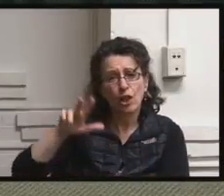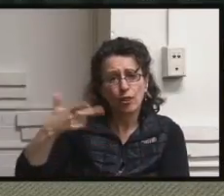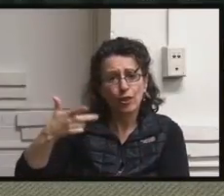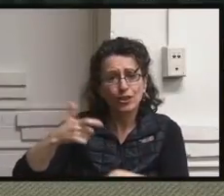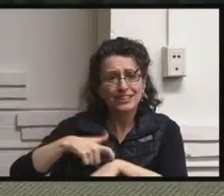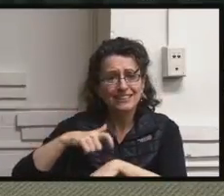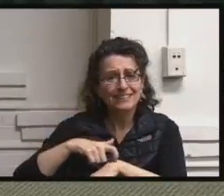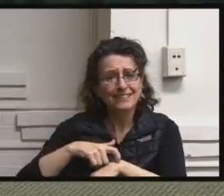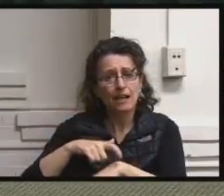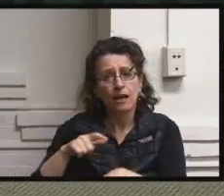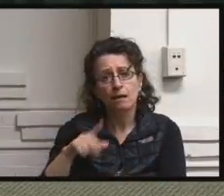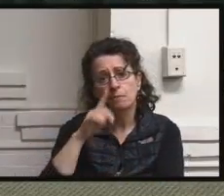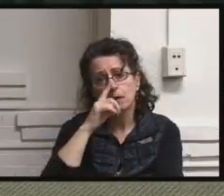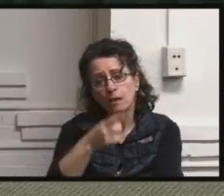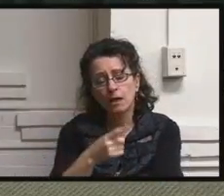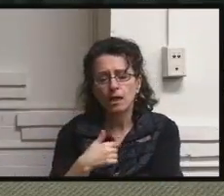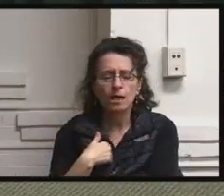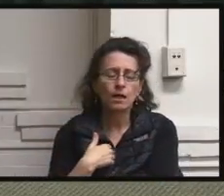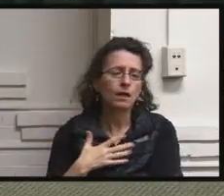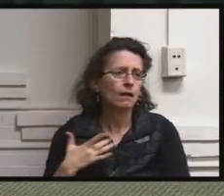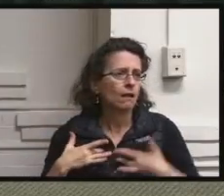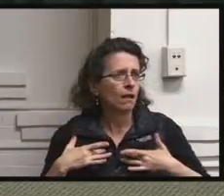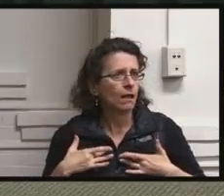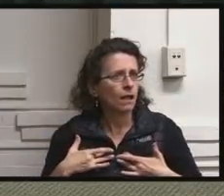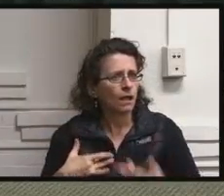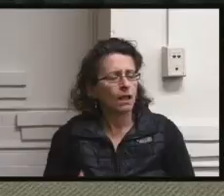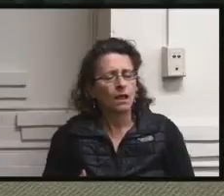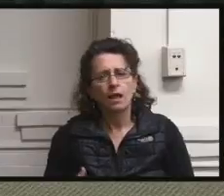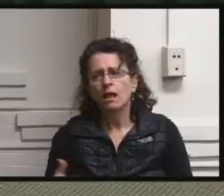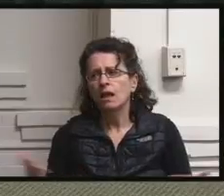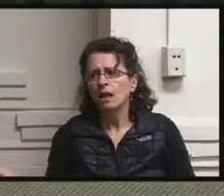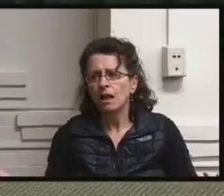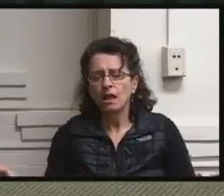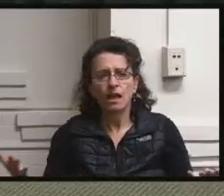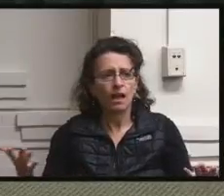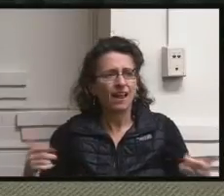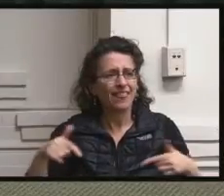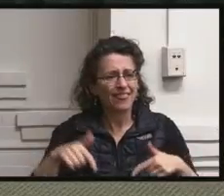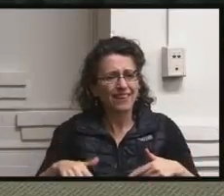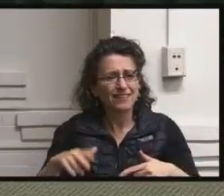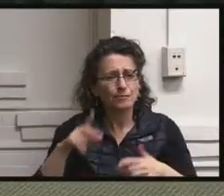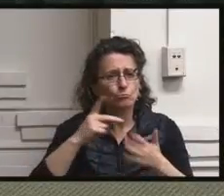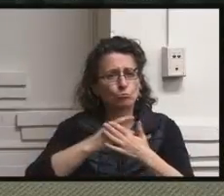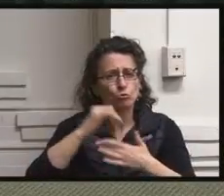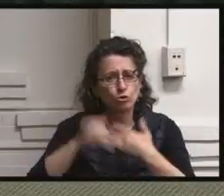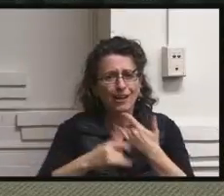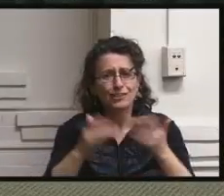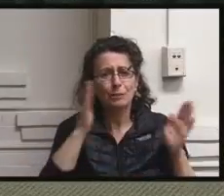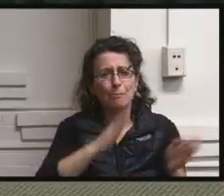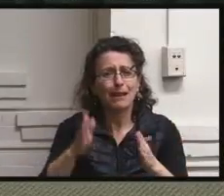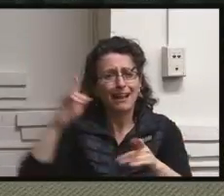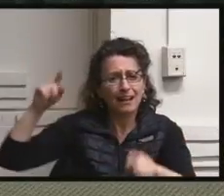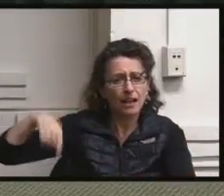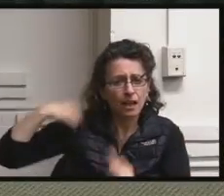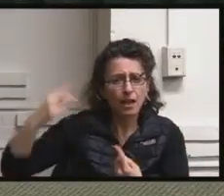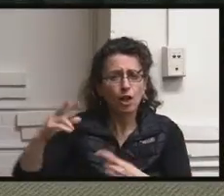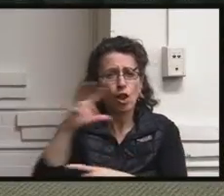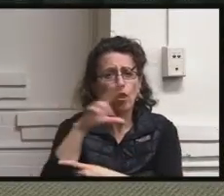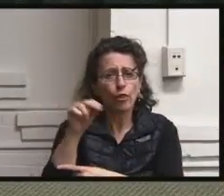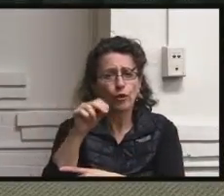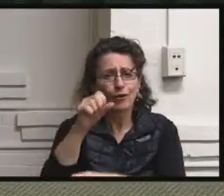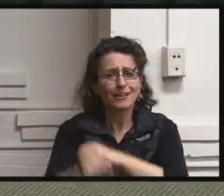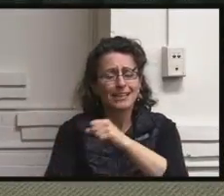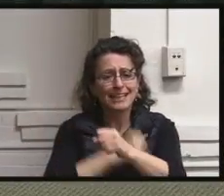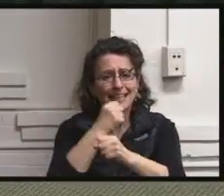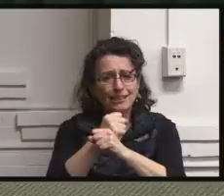sorrowful that it has taken this long. And so my own call to action to have our board provide